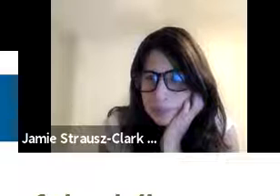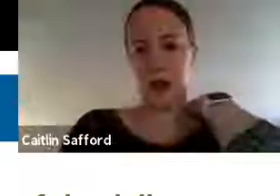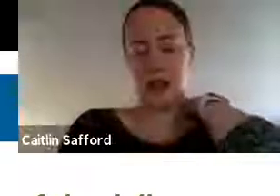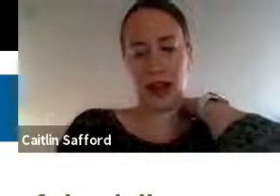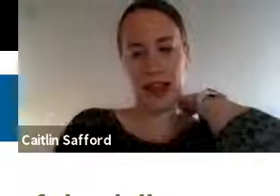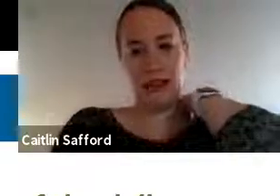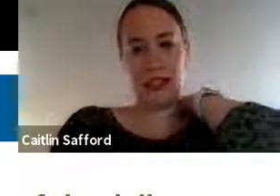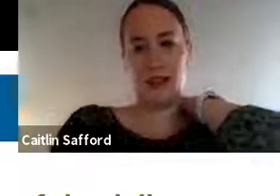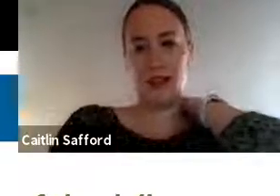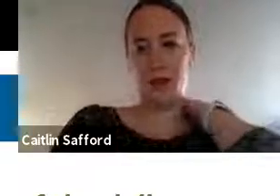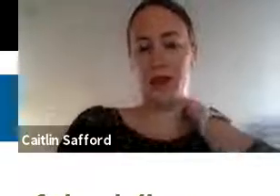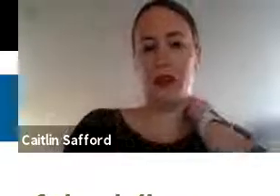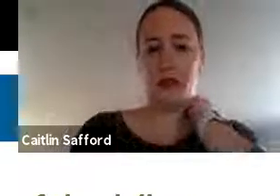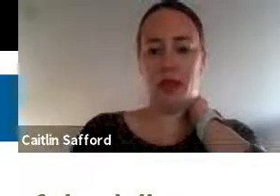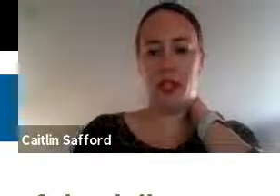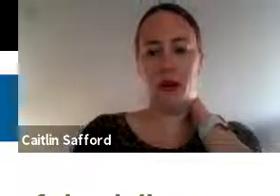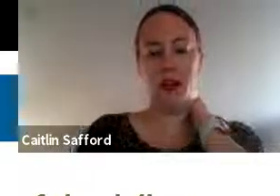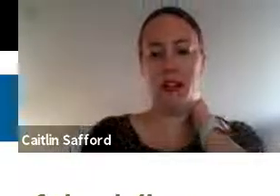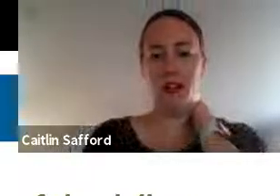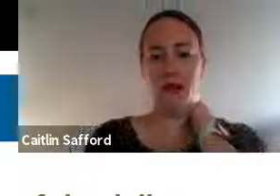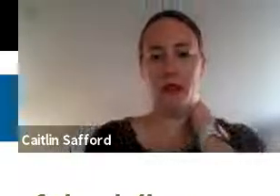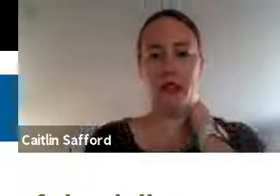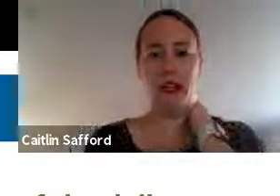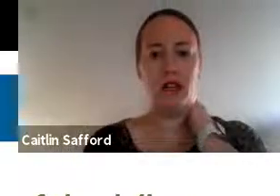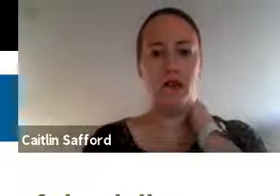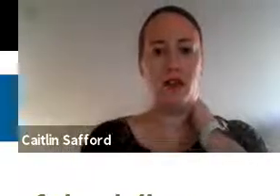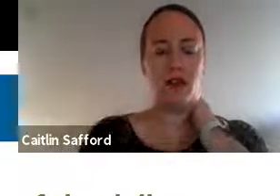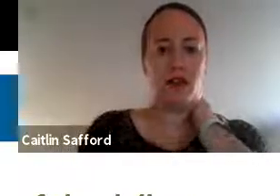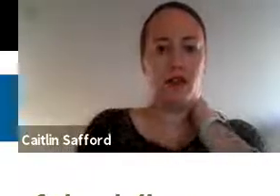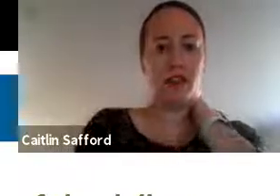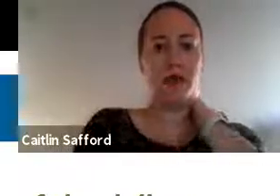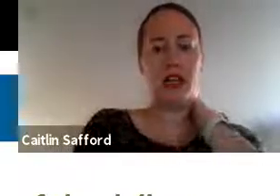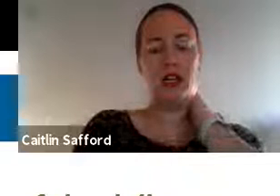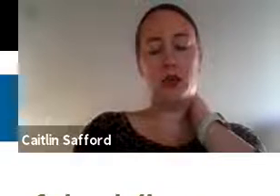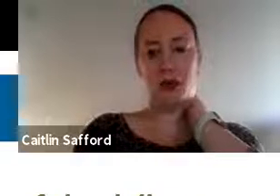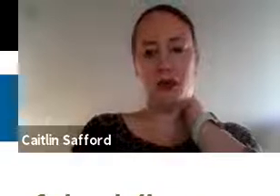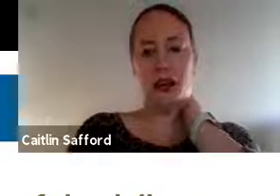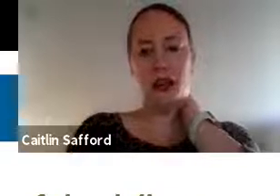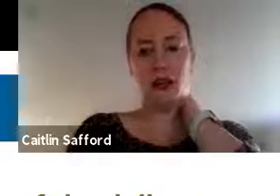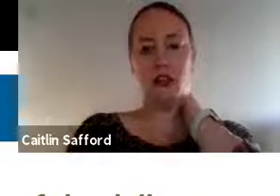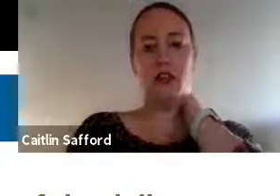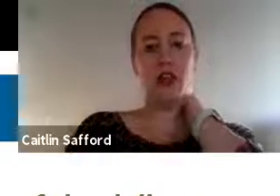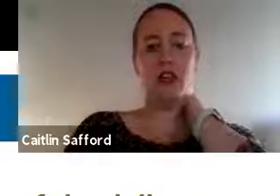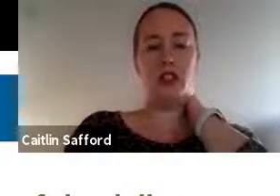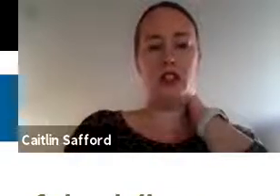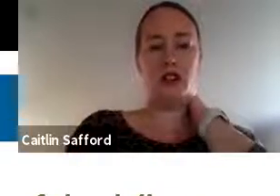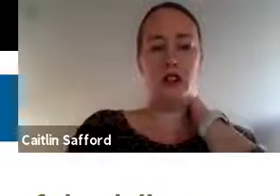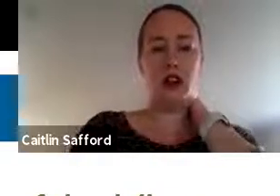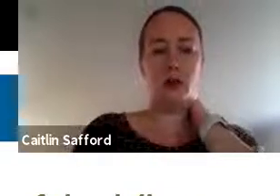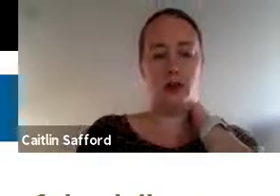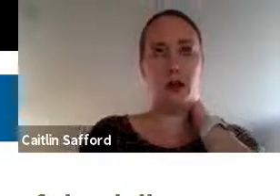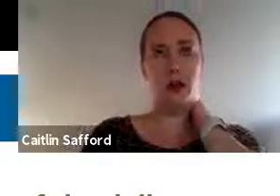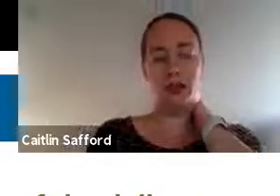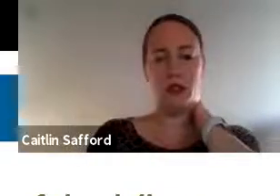Yeah, I just want to, hi, Caitlin Stafford. I'm the Managed Care Organization representative here on the CRIS committee. I just wanted to provide a little clarification